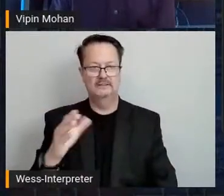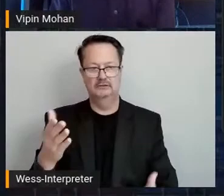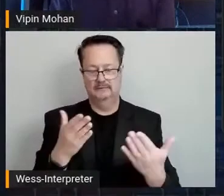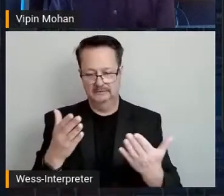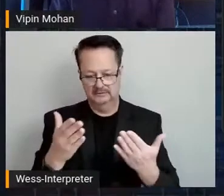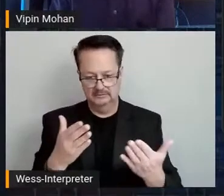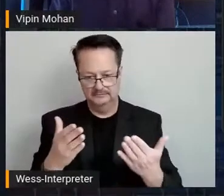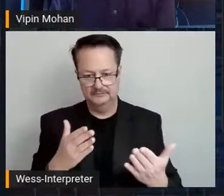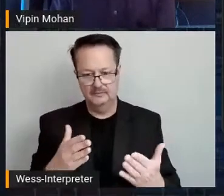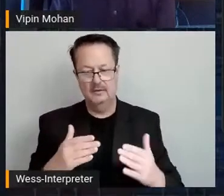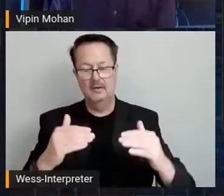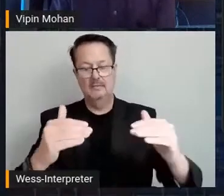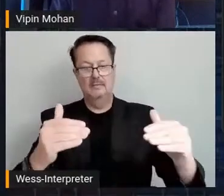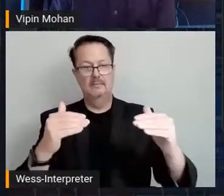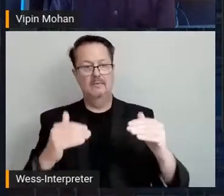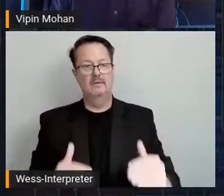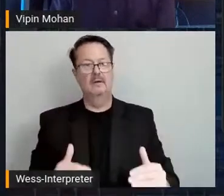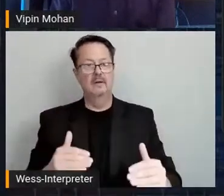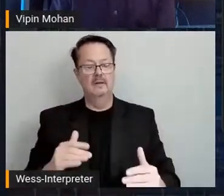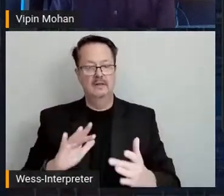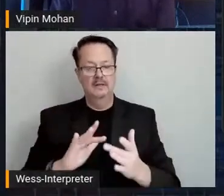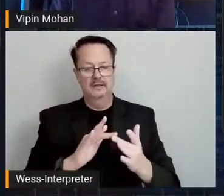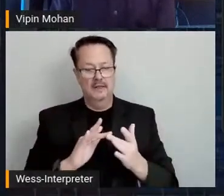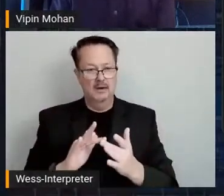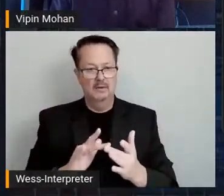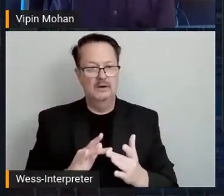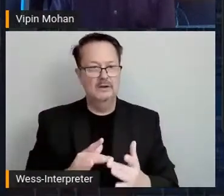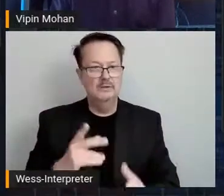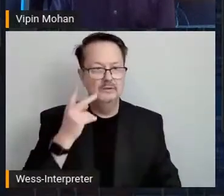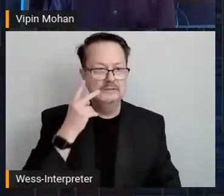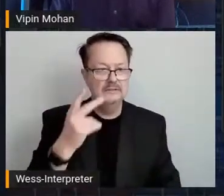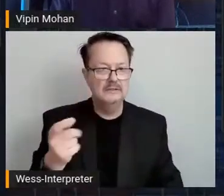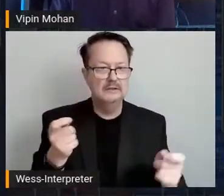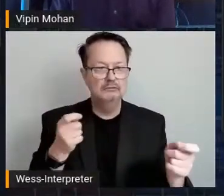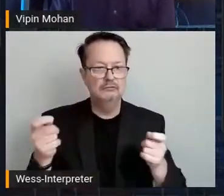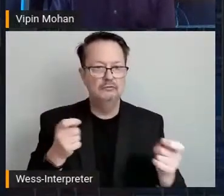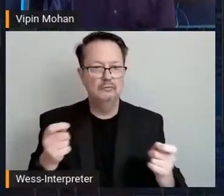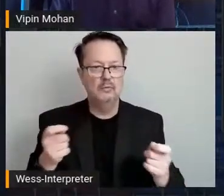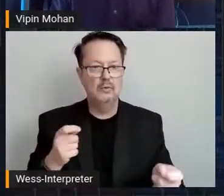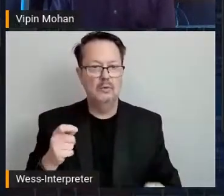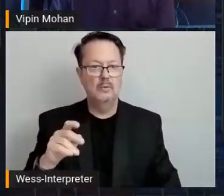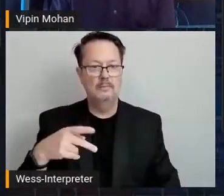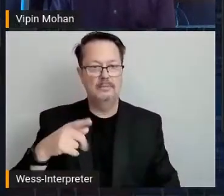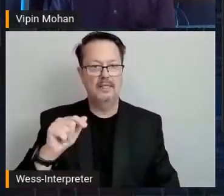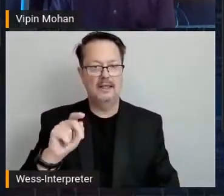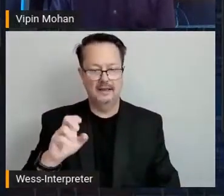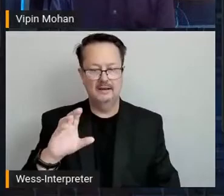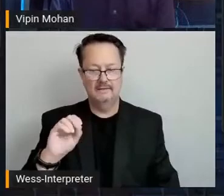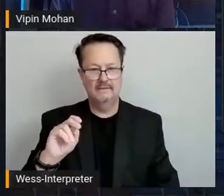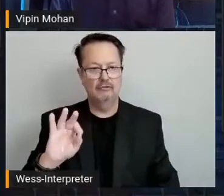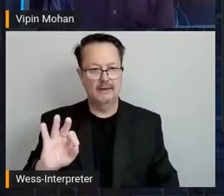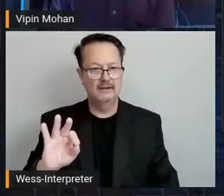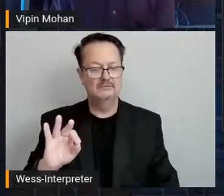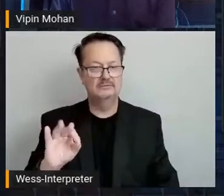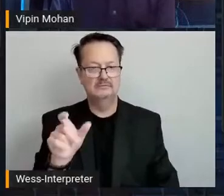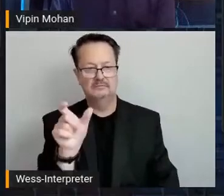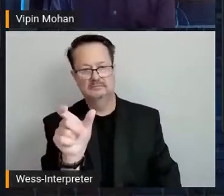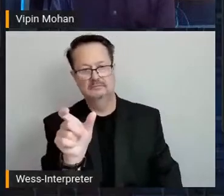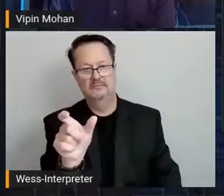Down below, after the networking section, we have the control plane configuration. So over here, we